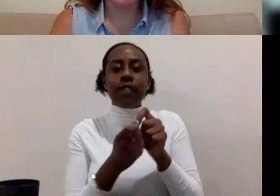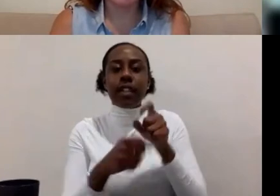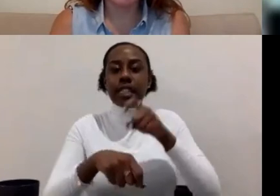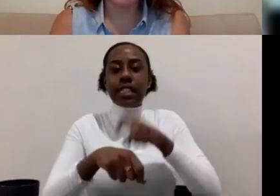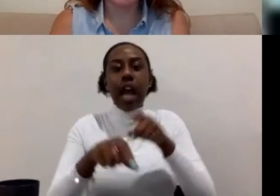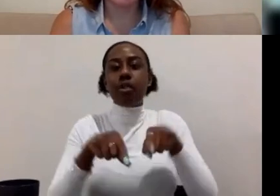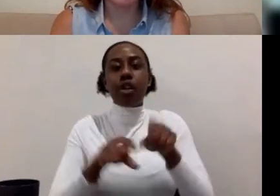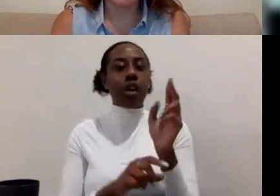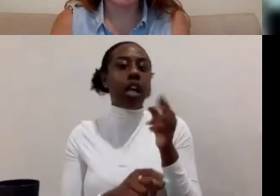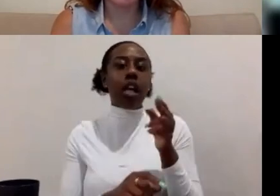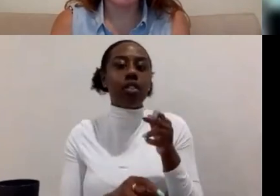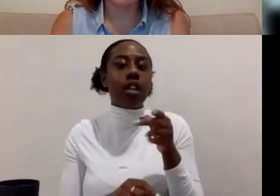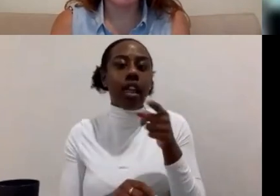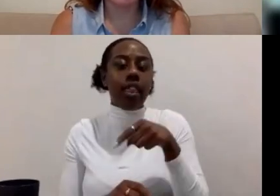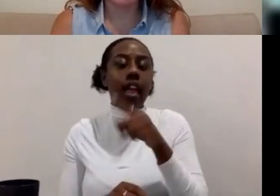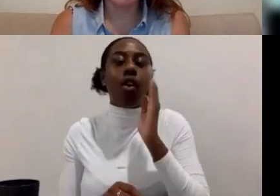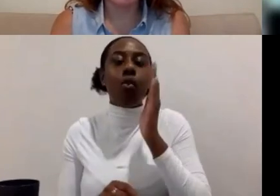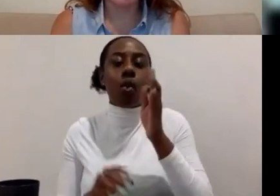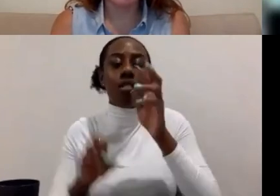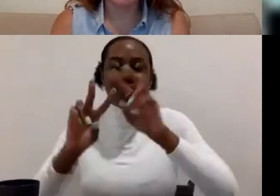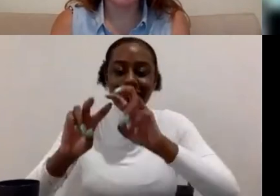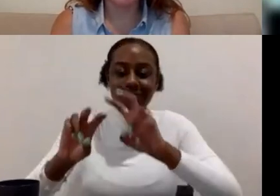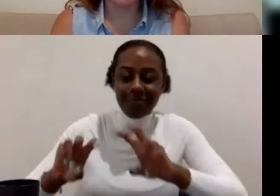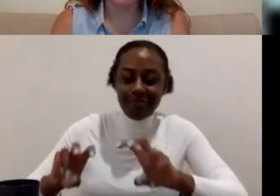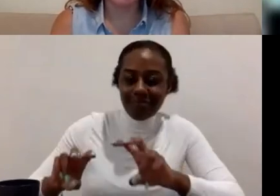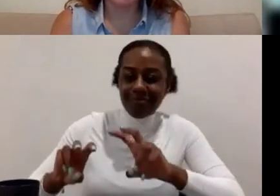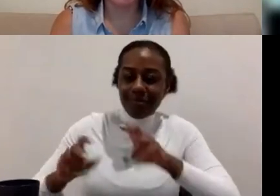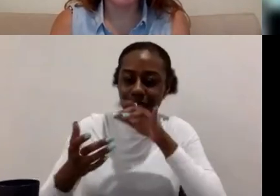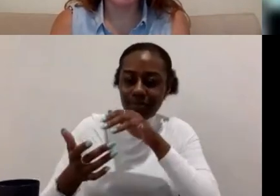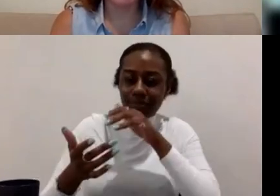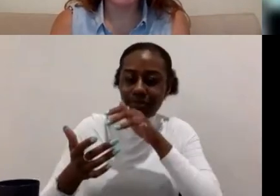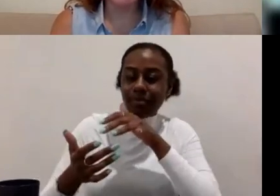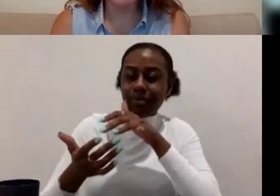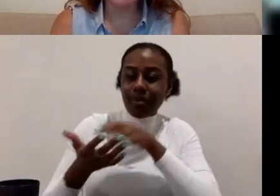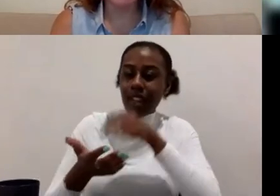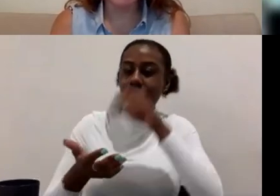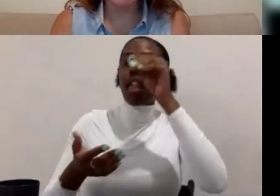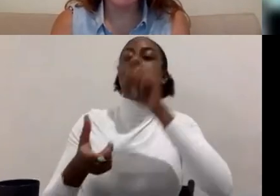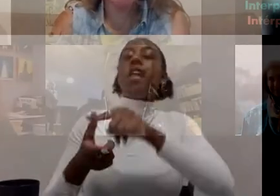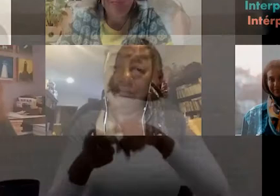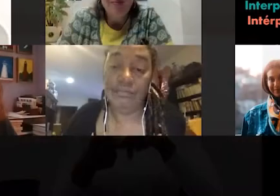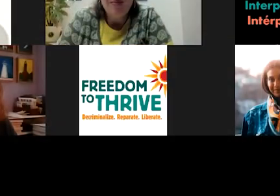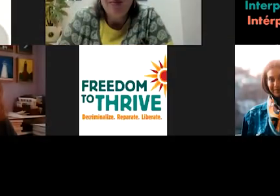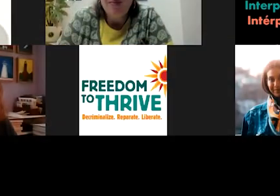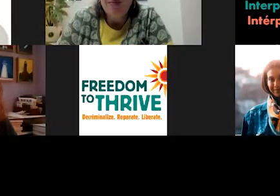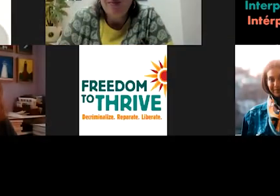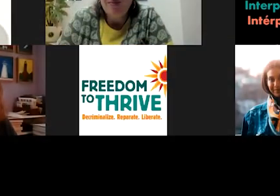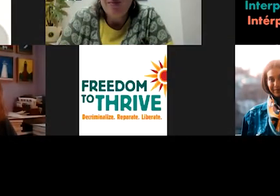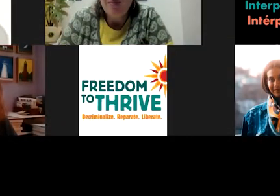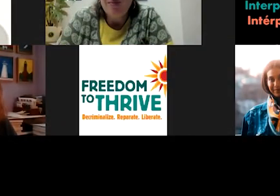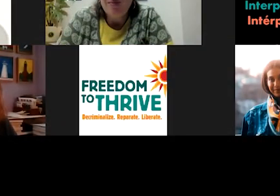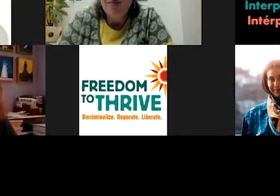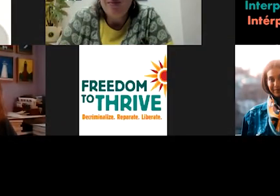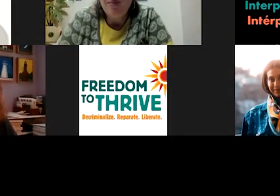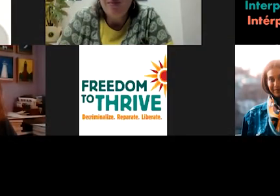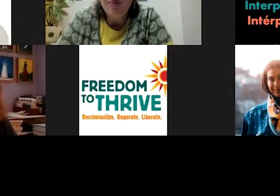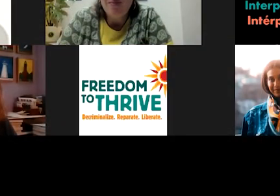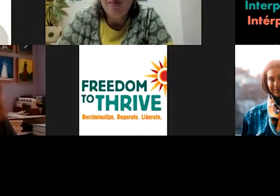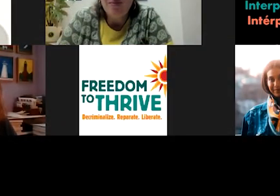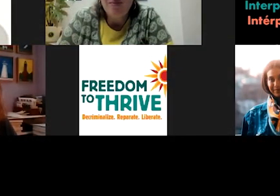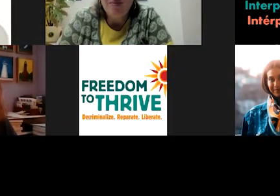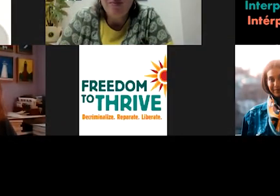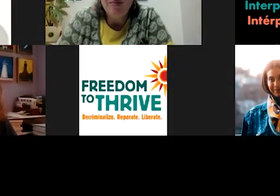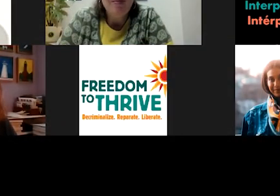they're gonna examine and then share with the groups. We're all learning from each other. Right, welcome back, folks. How